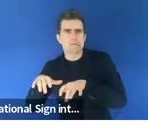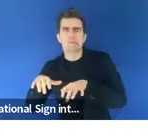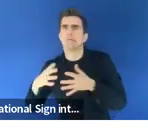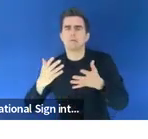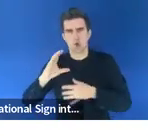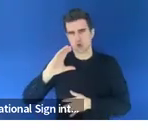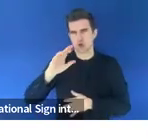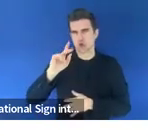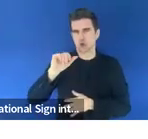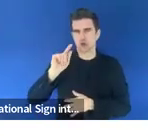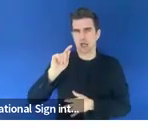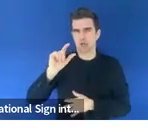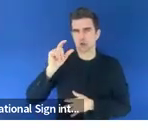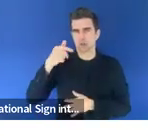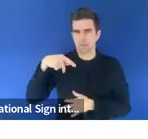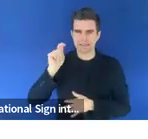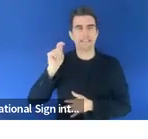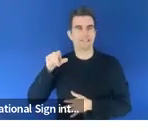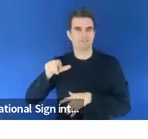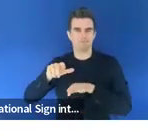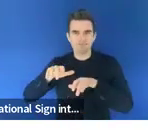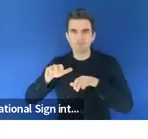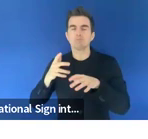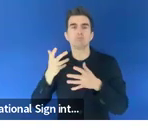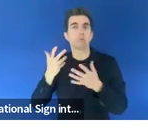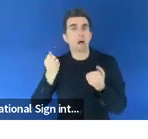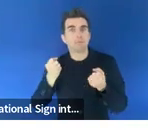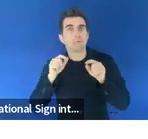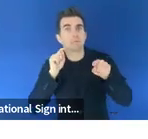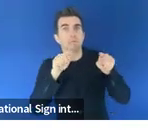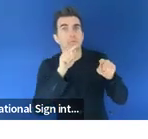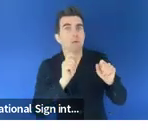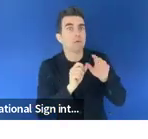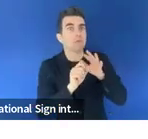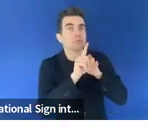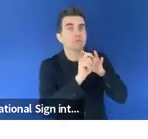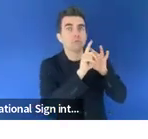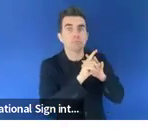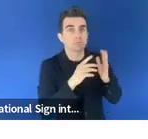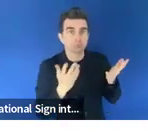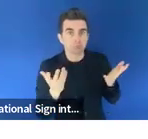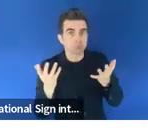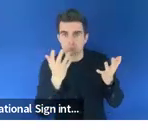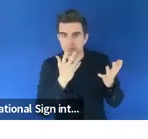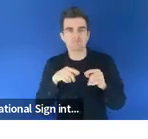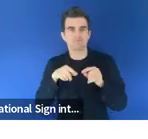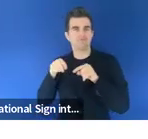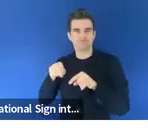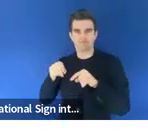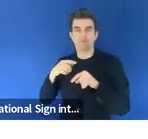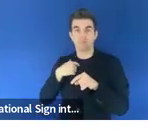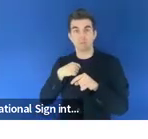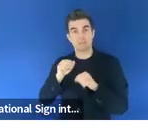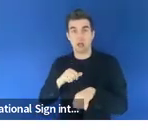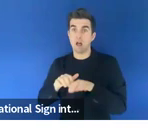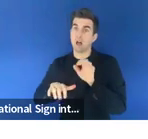it saw as the biggest trends that are happening. And I'll just read these off for you. Number one, technology and accessibility. I think a lot of us on this call,